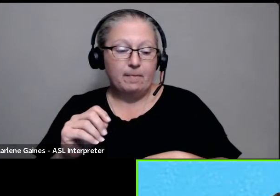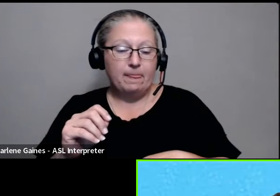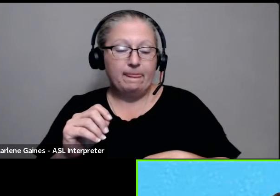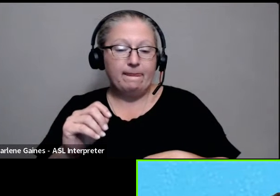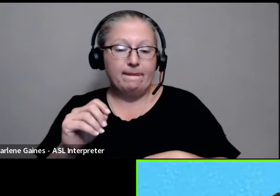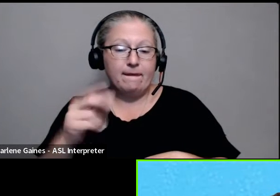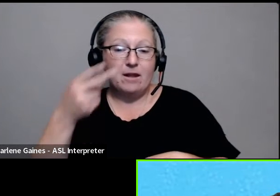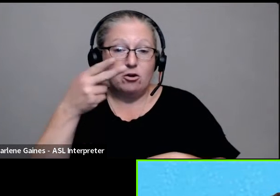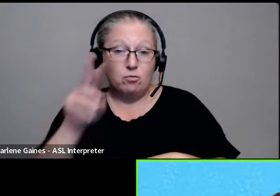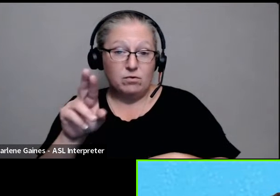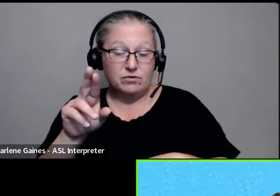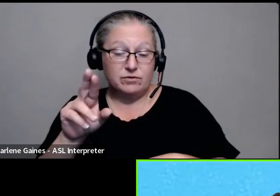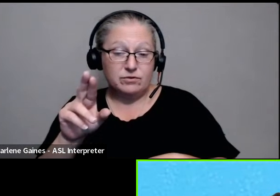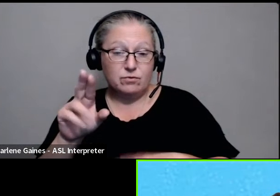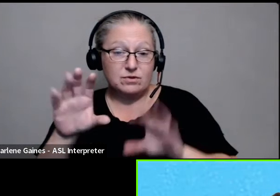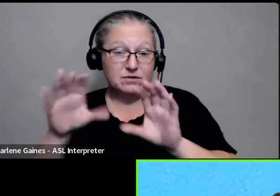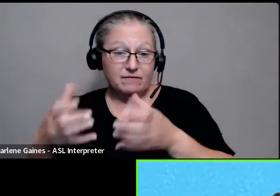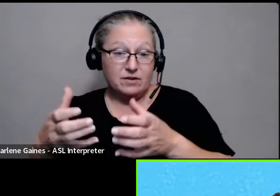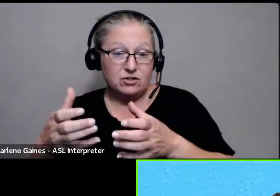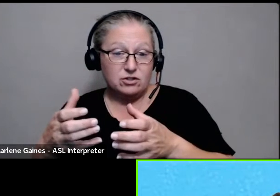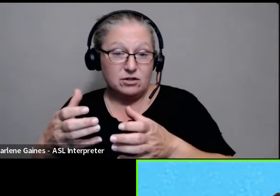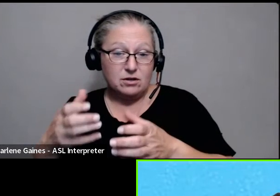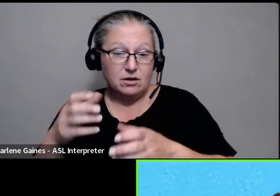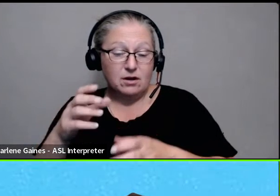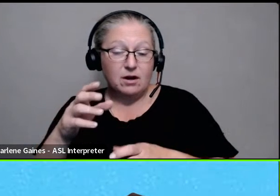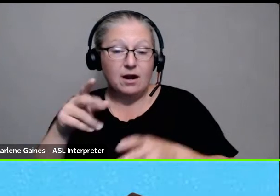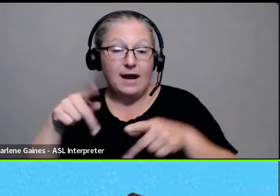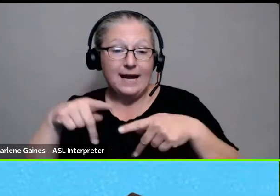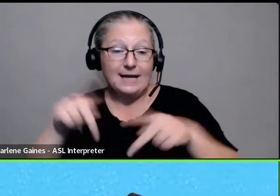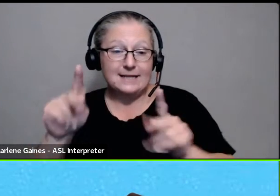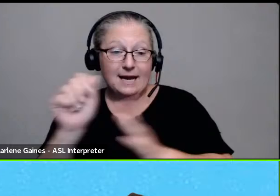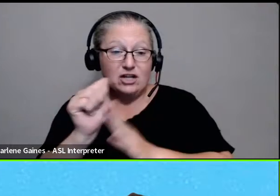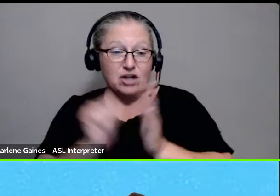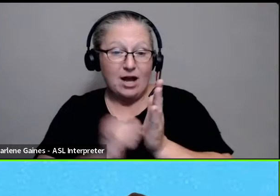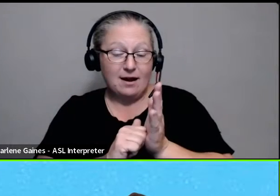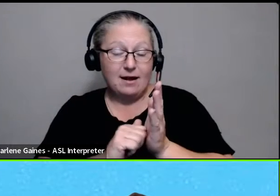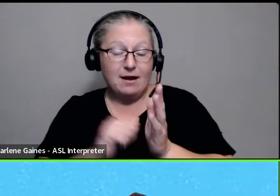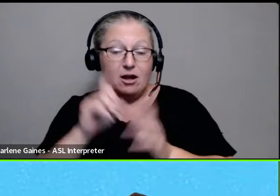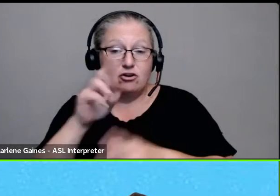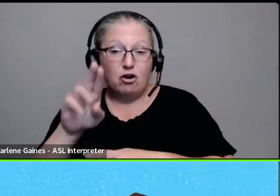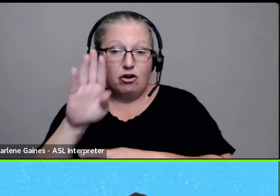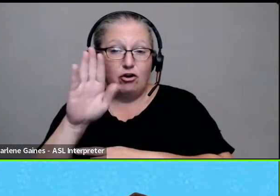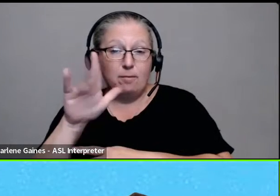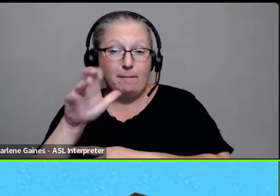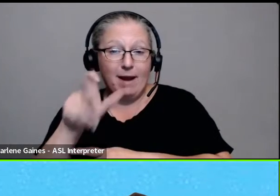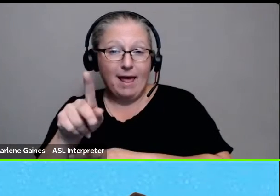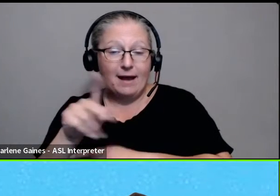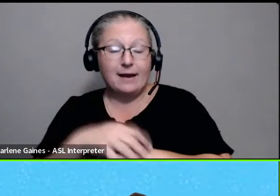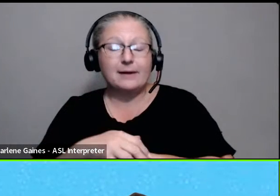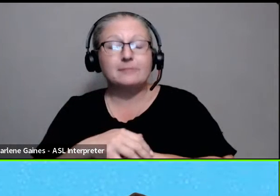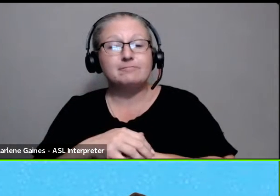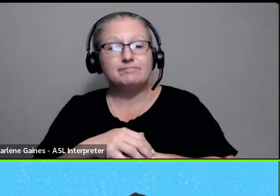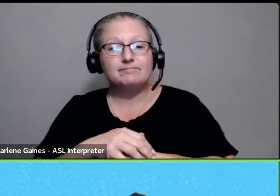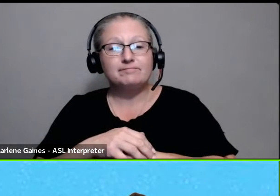Human Resources, Personnel Consent Agenda. Dr. Black.